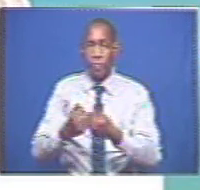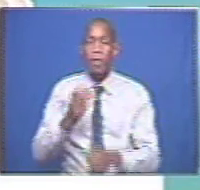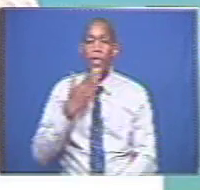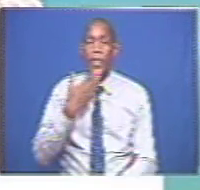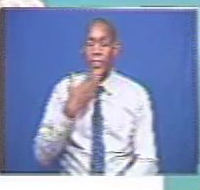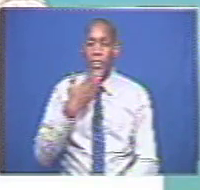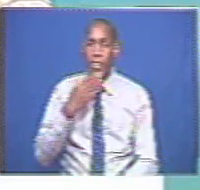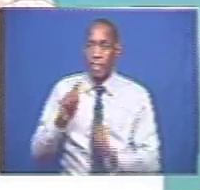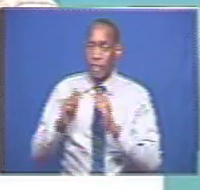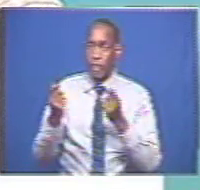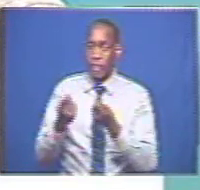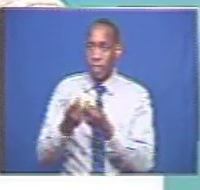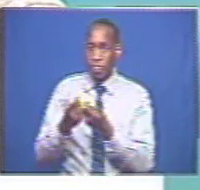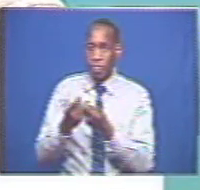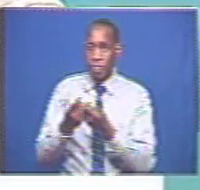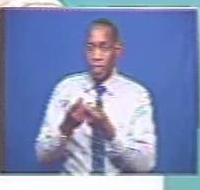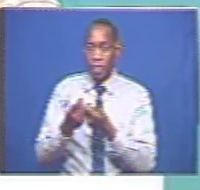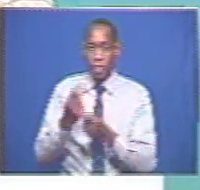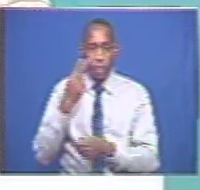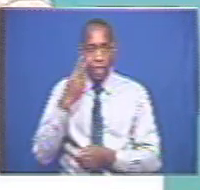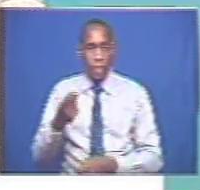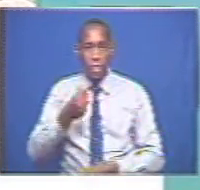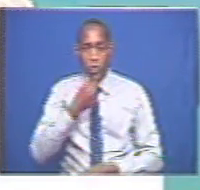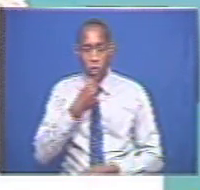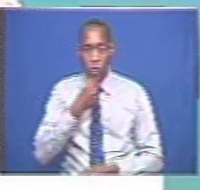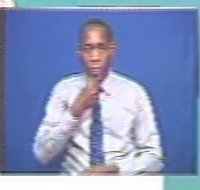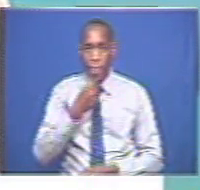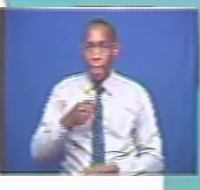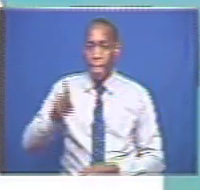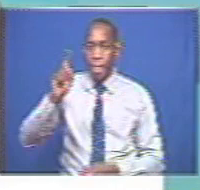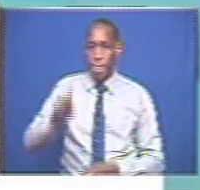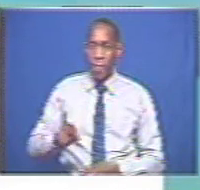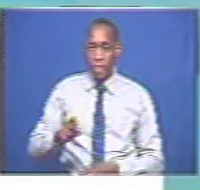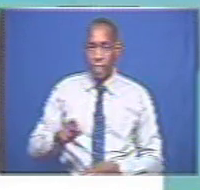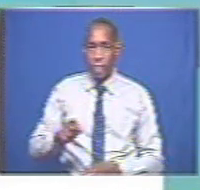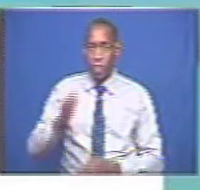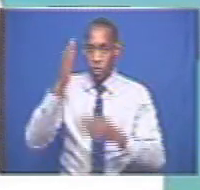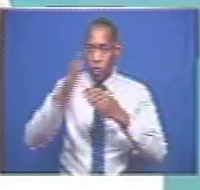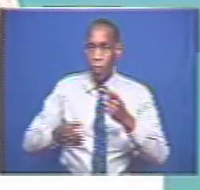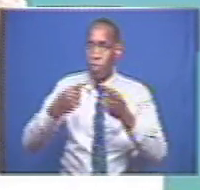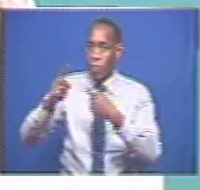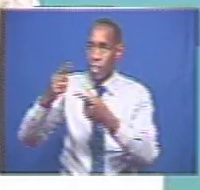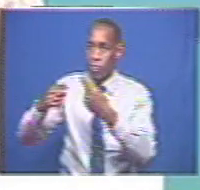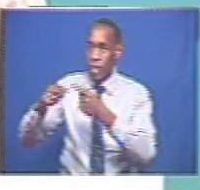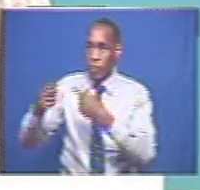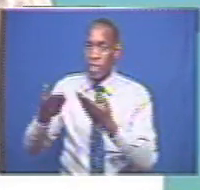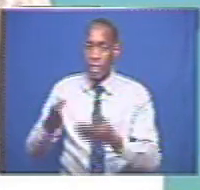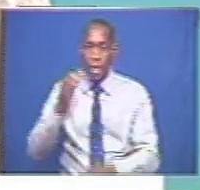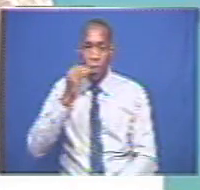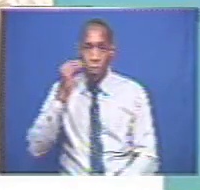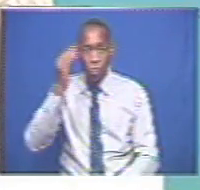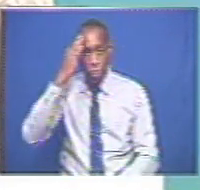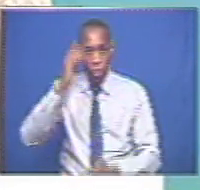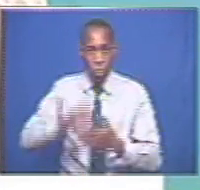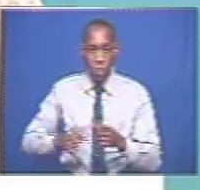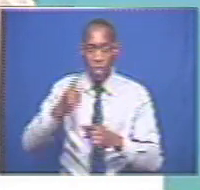Leopards will be looking at Mahia and they'll be like, we need to break this unbeaten record here at home. Because you realize in